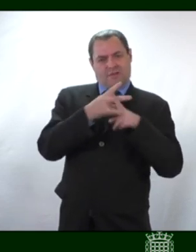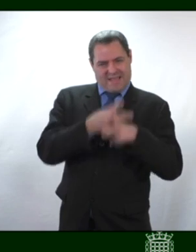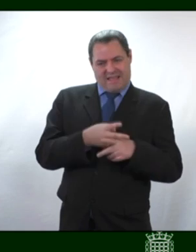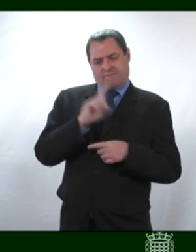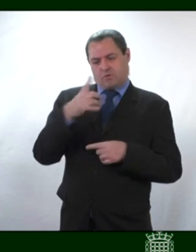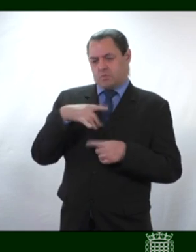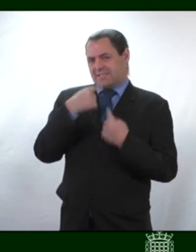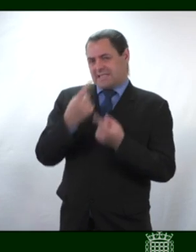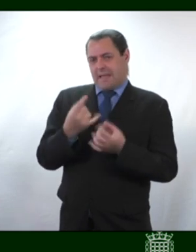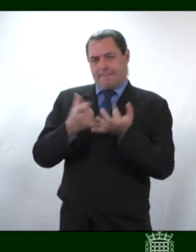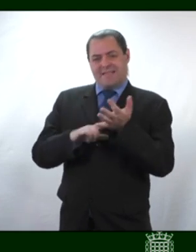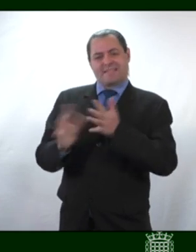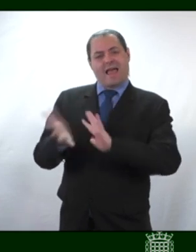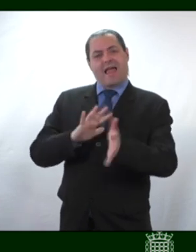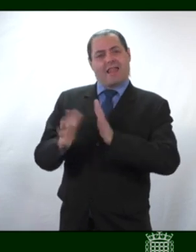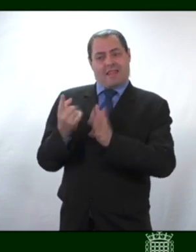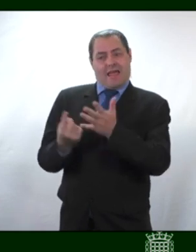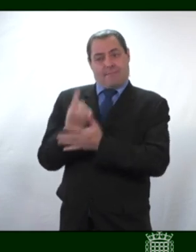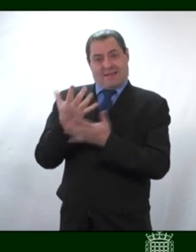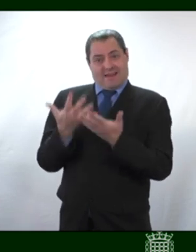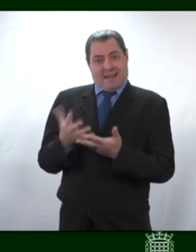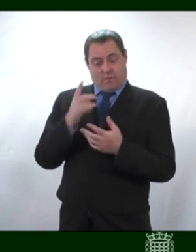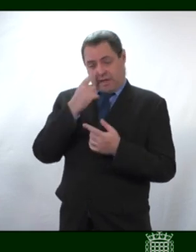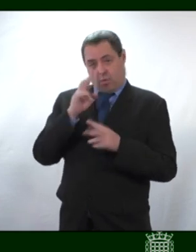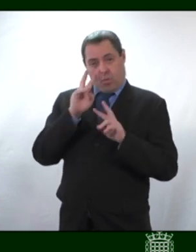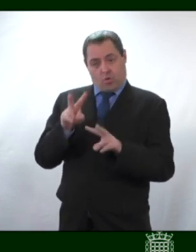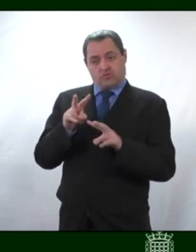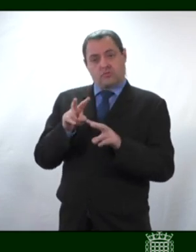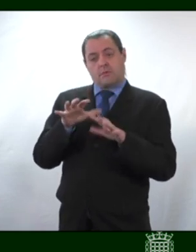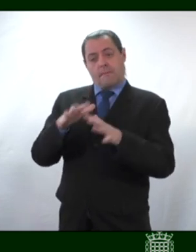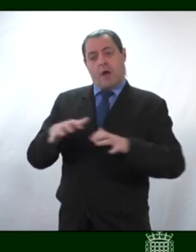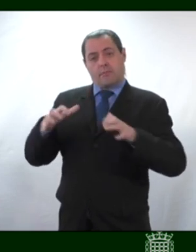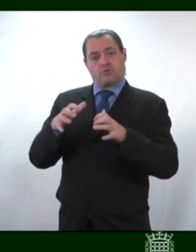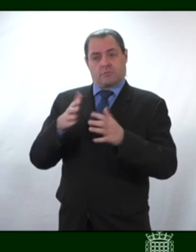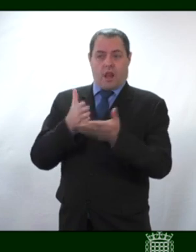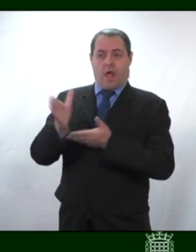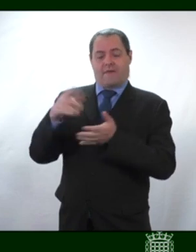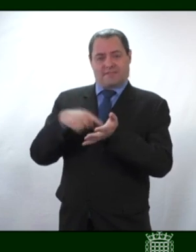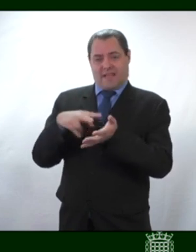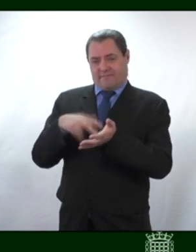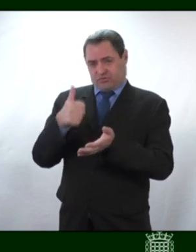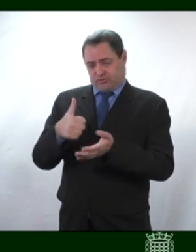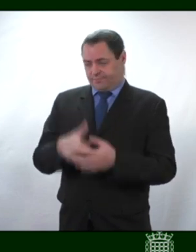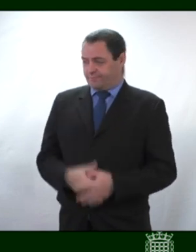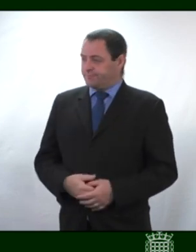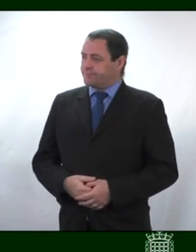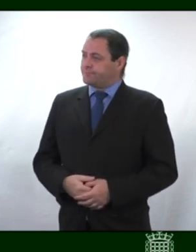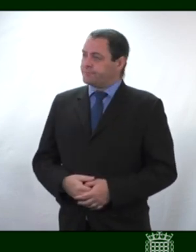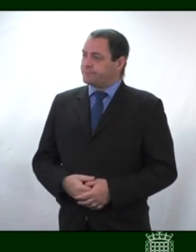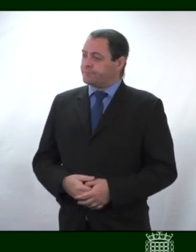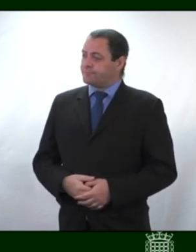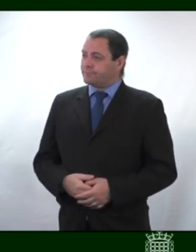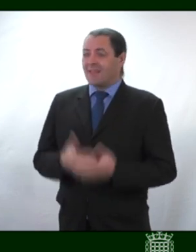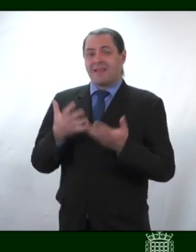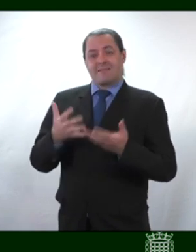Language interpretation of the statement is available to watch on Parliament Live TV. I now call the Secretary of State,